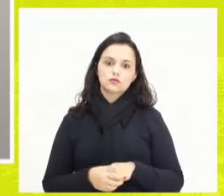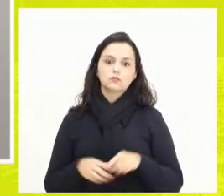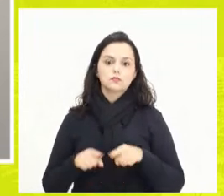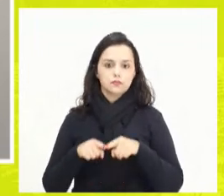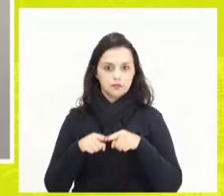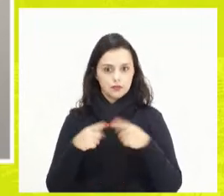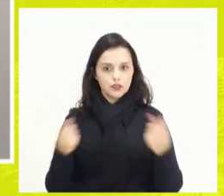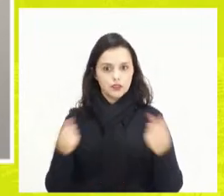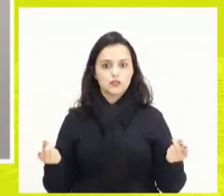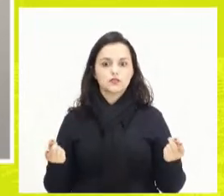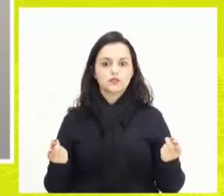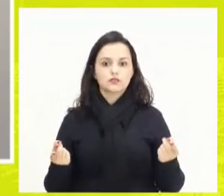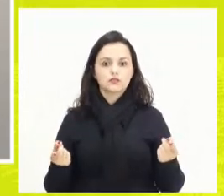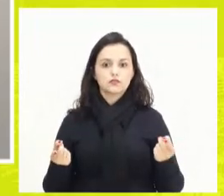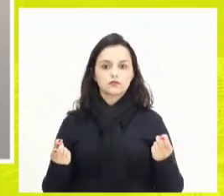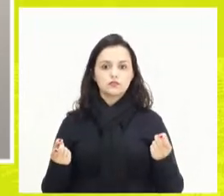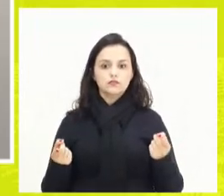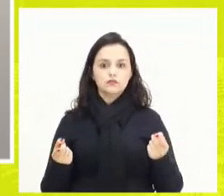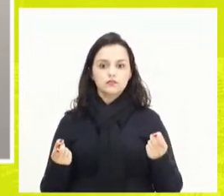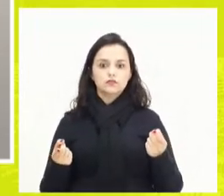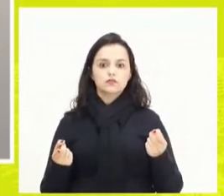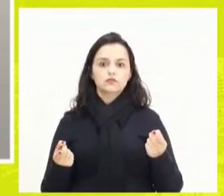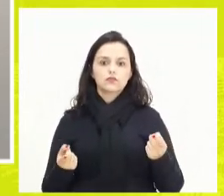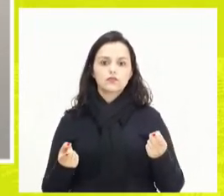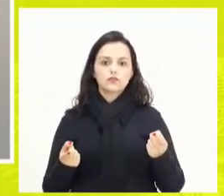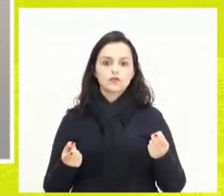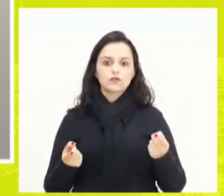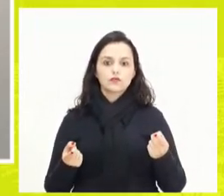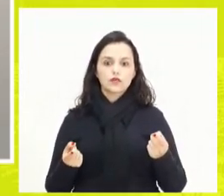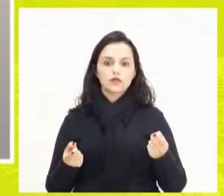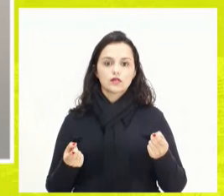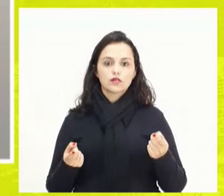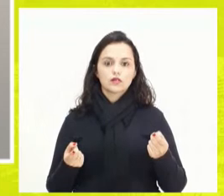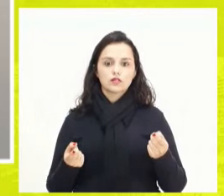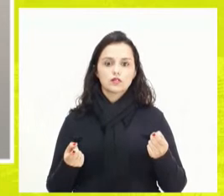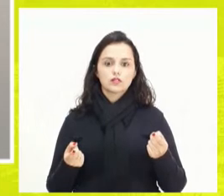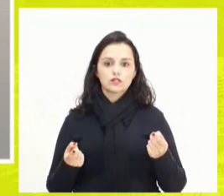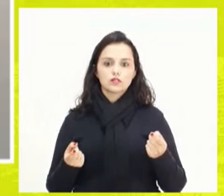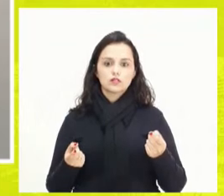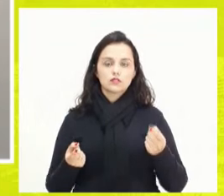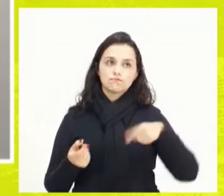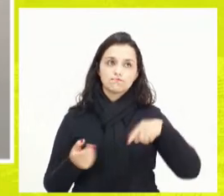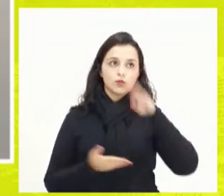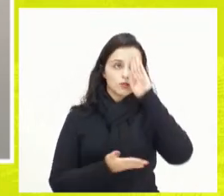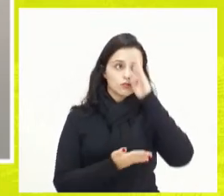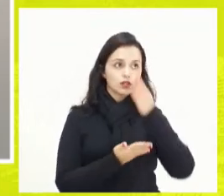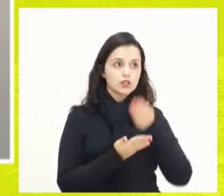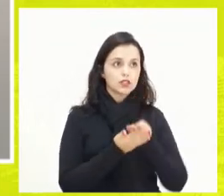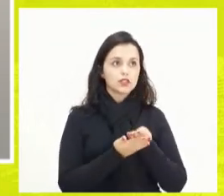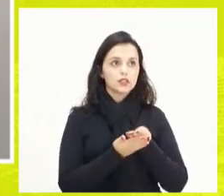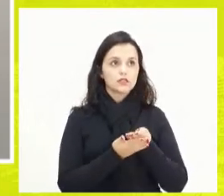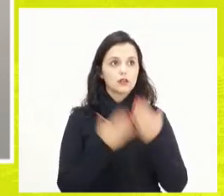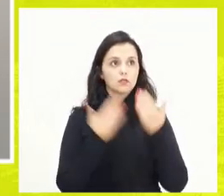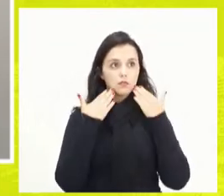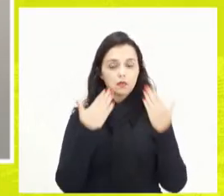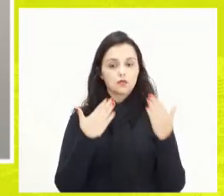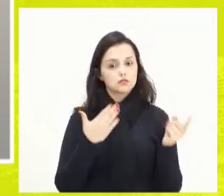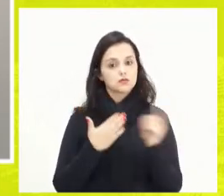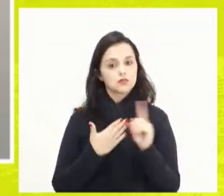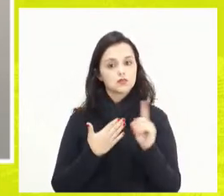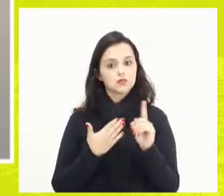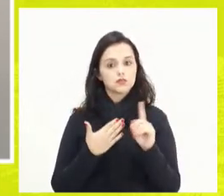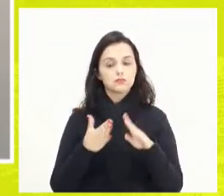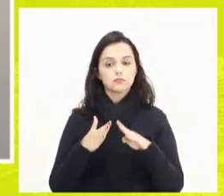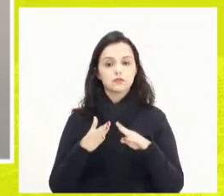it's something people reasonable for people to be absent from their beliefs and